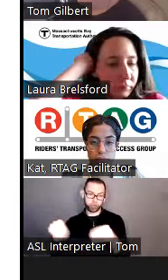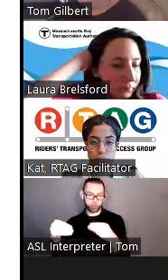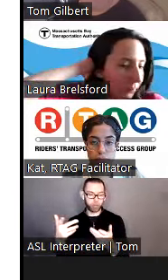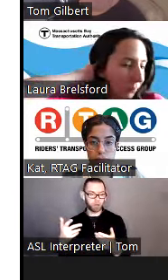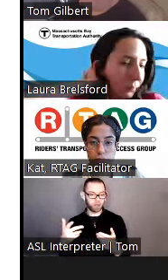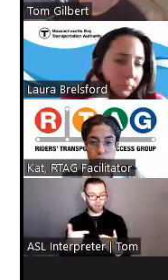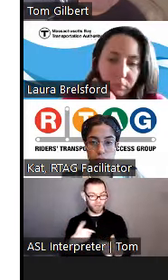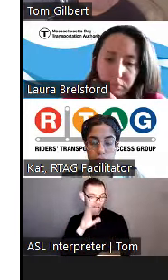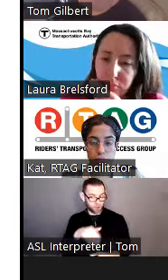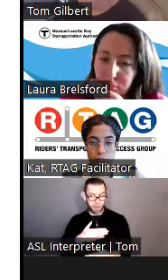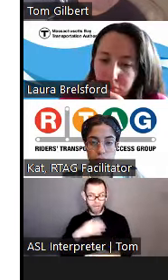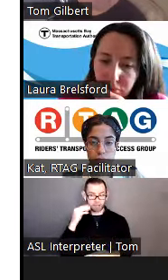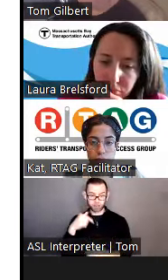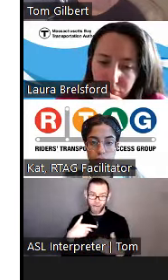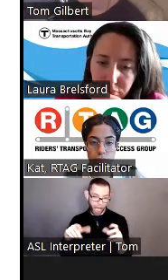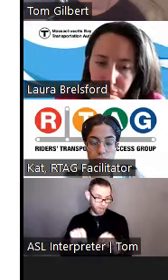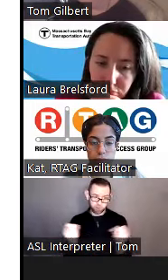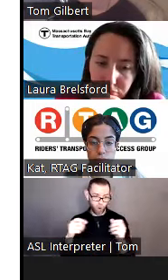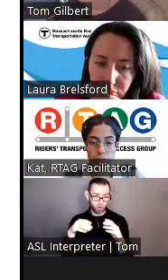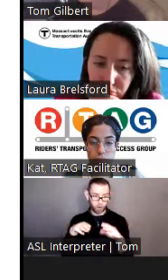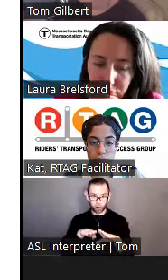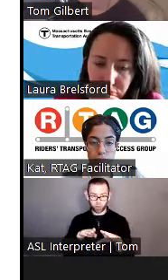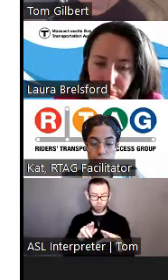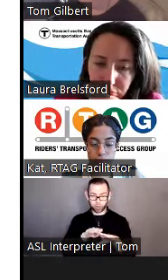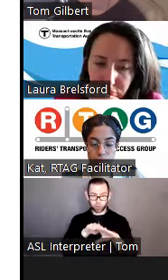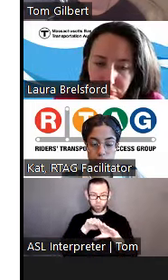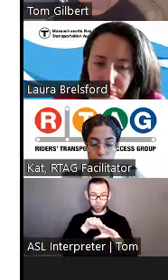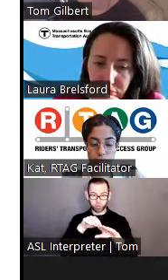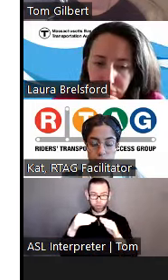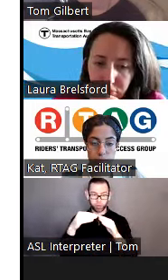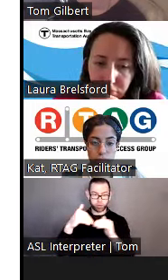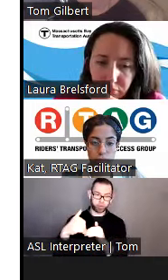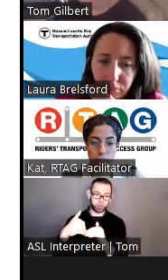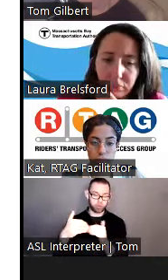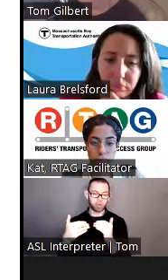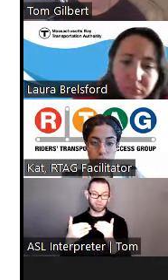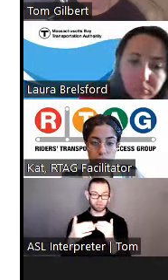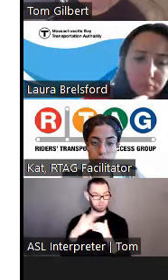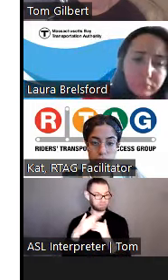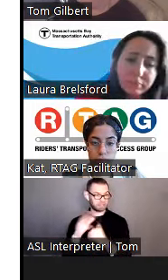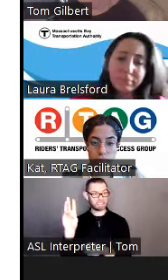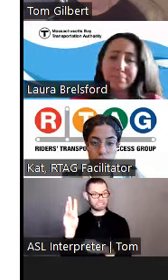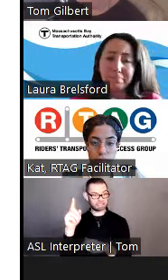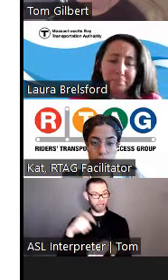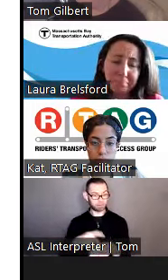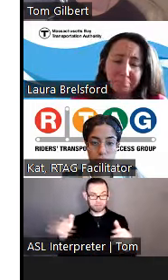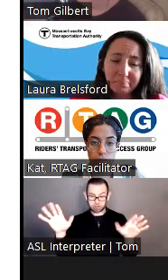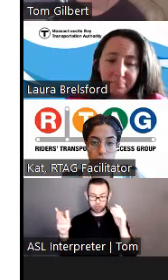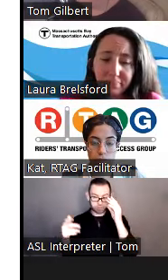have broken at least 6, and I don't think that's too good. There have been